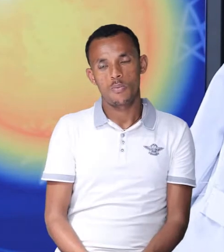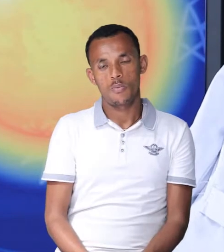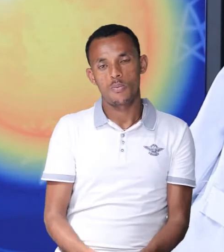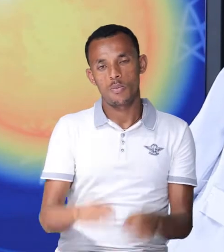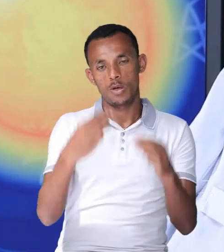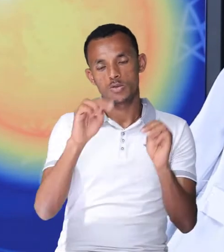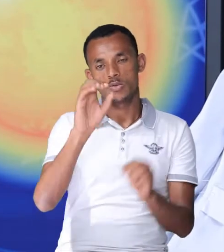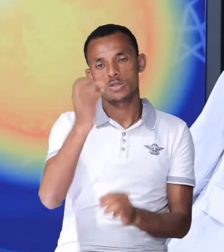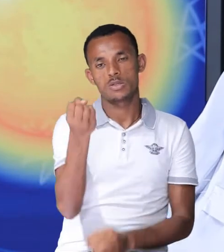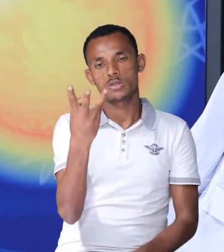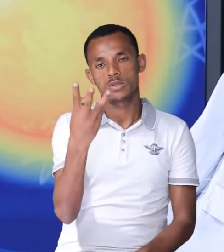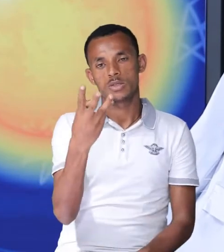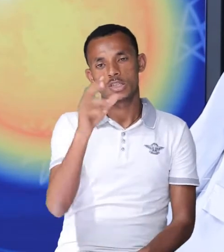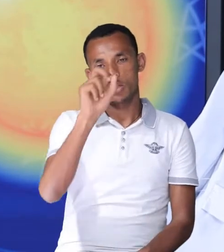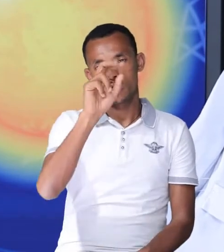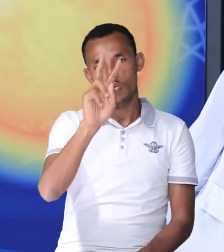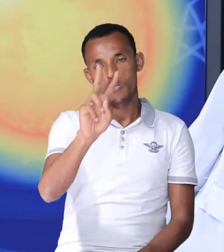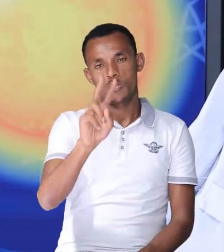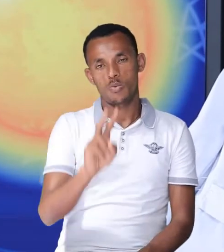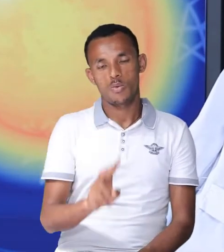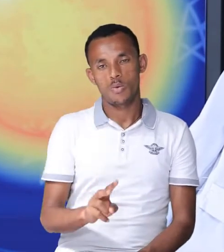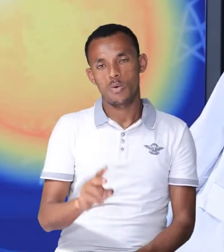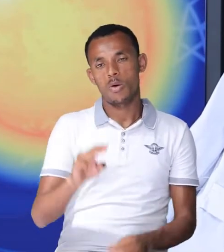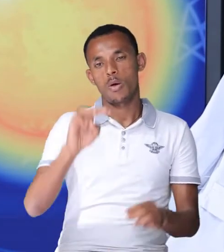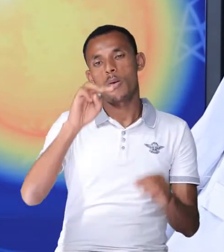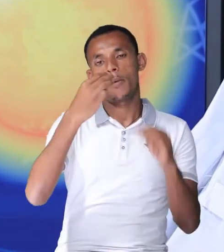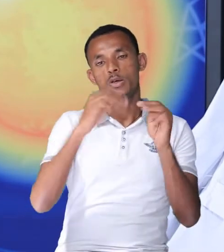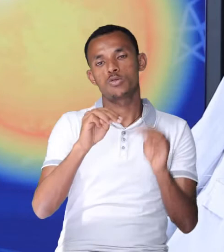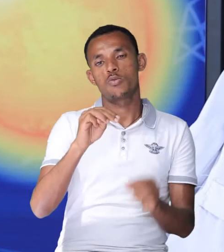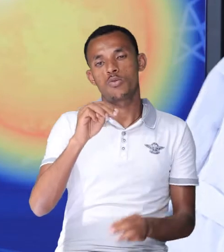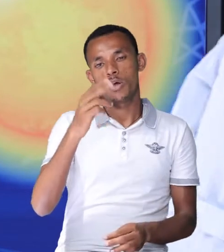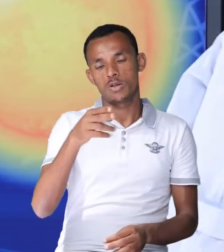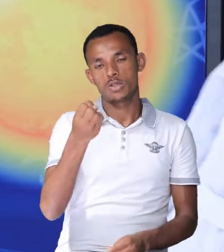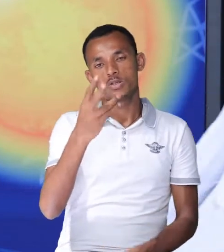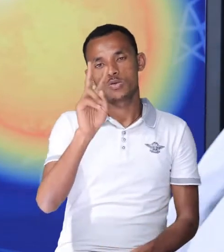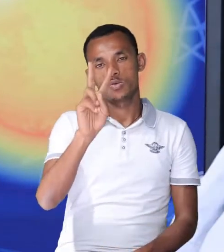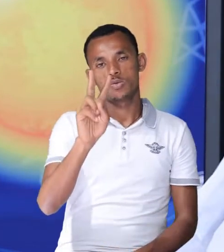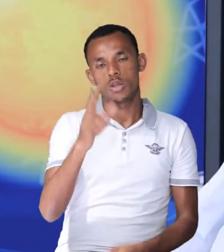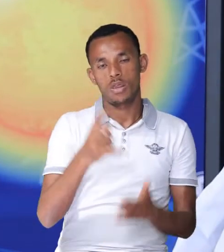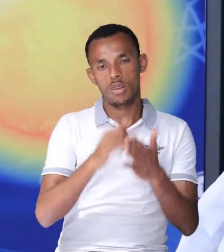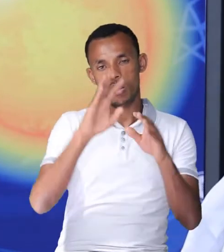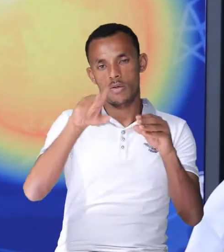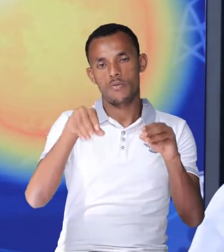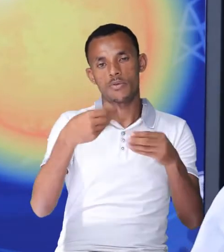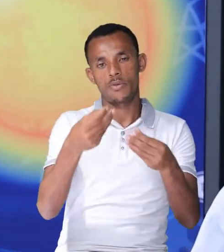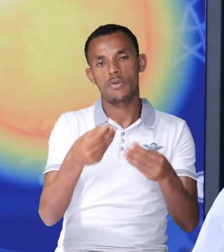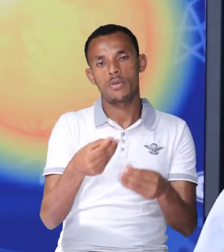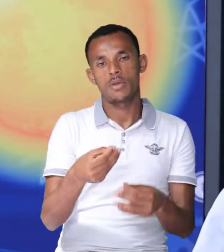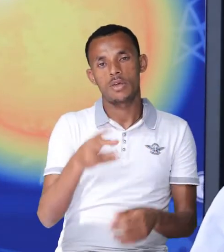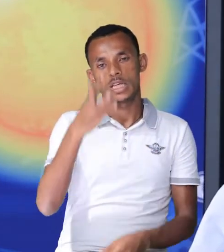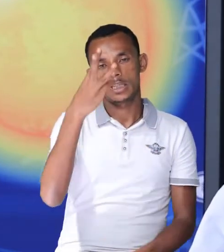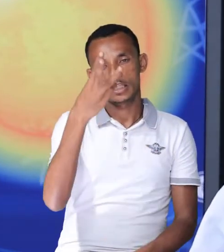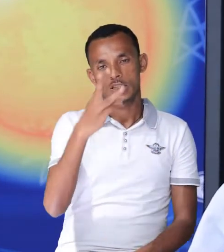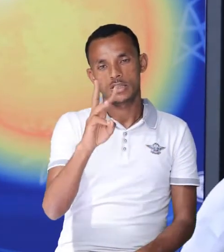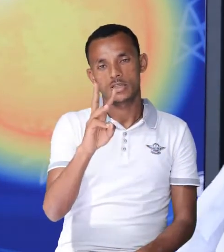mass of oxygen is 32, mass of hydrogen is 2. It gives you